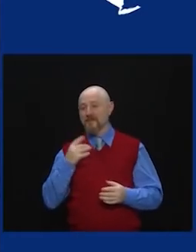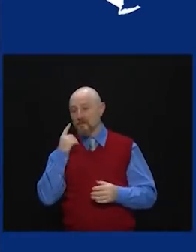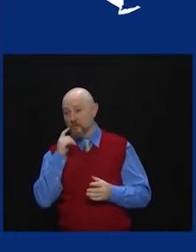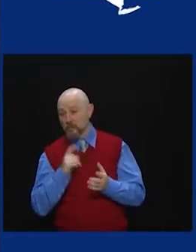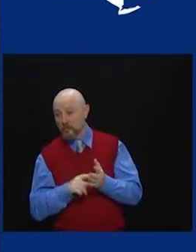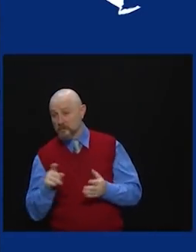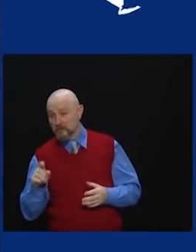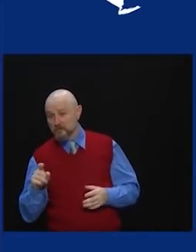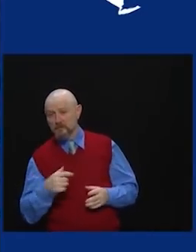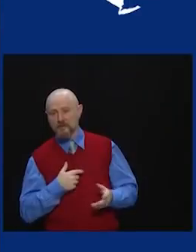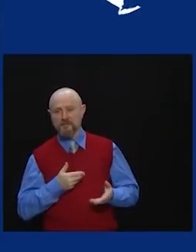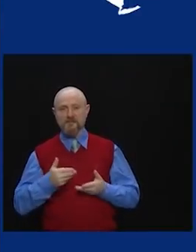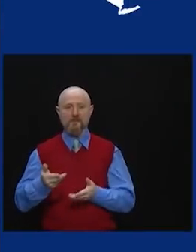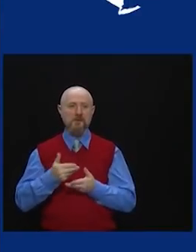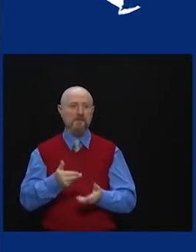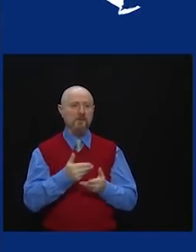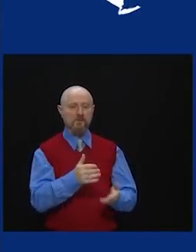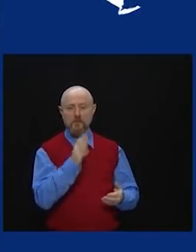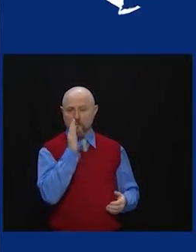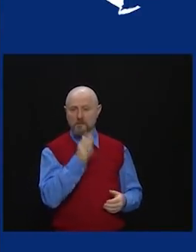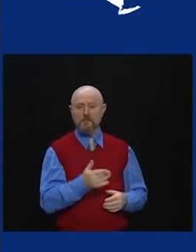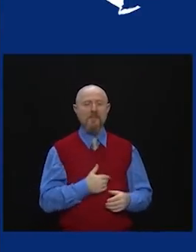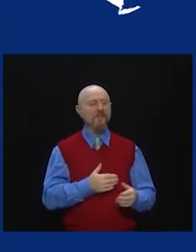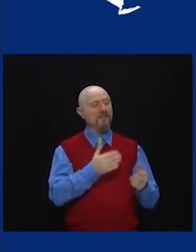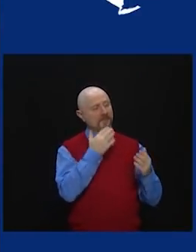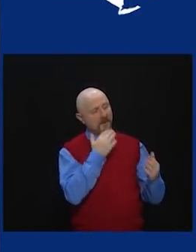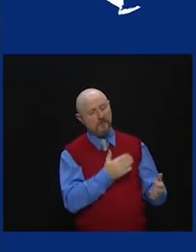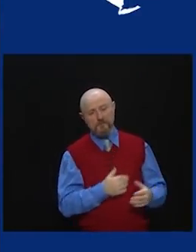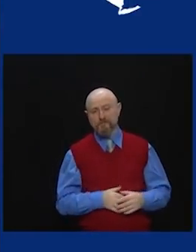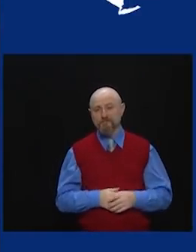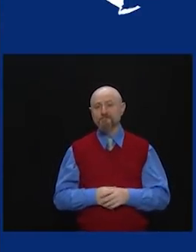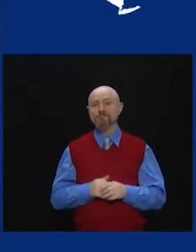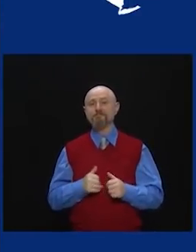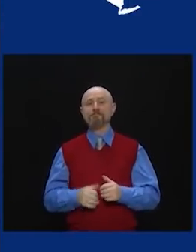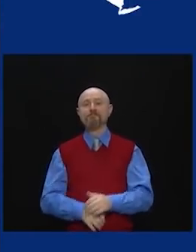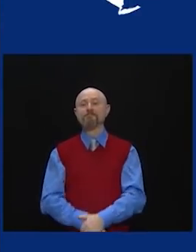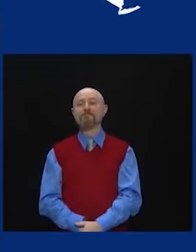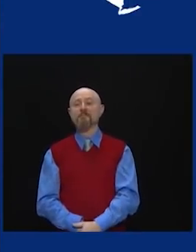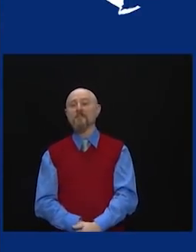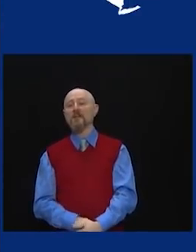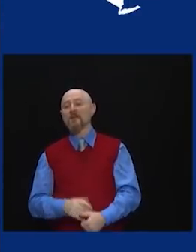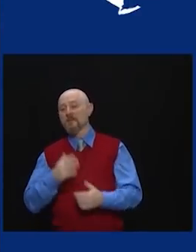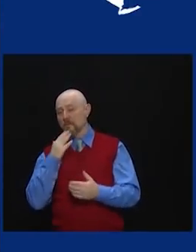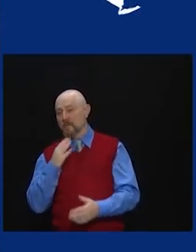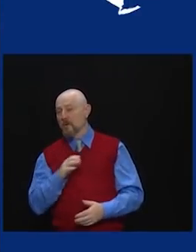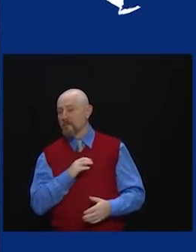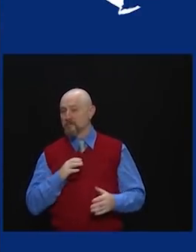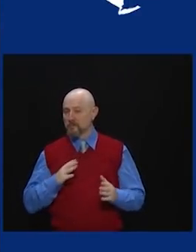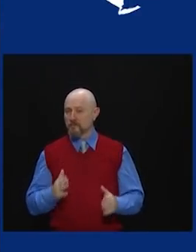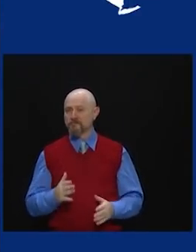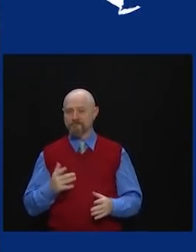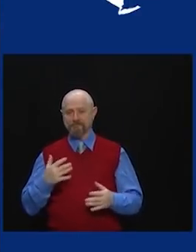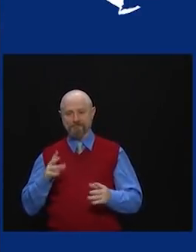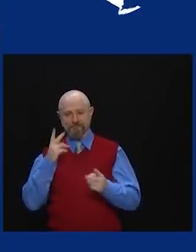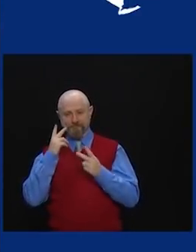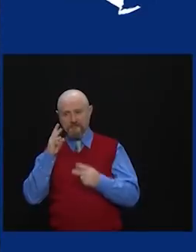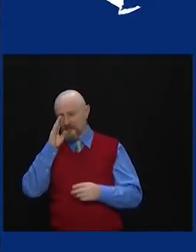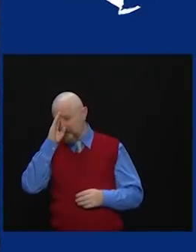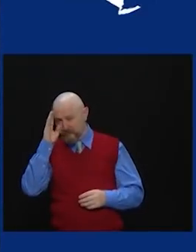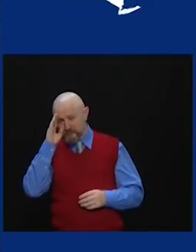you. Thank you, Commissioner. And again, as I was visiting leaders of hospitals and speaking to healthcare workers in the North Country,